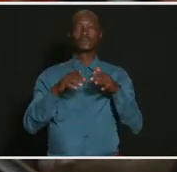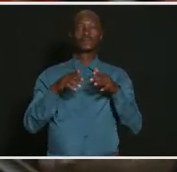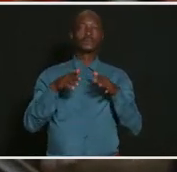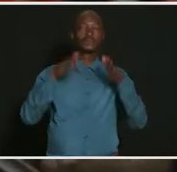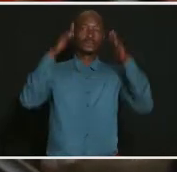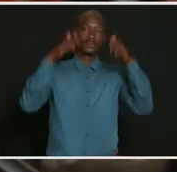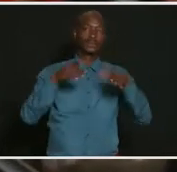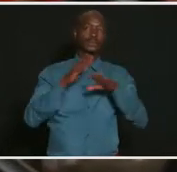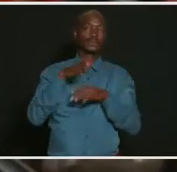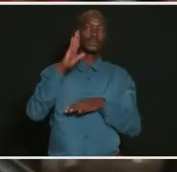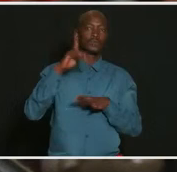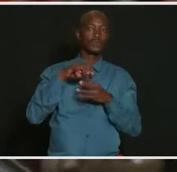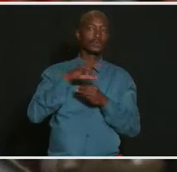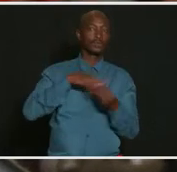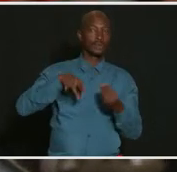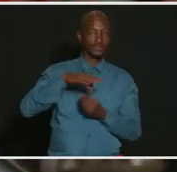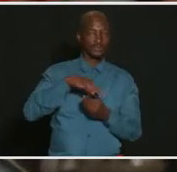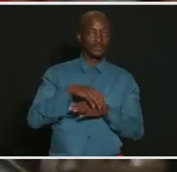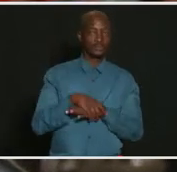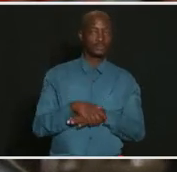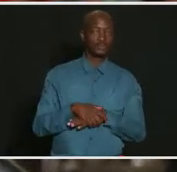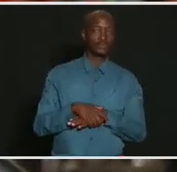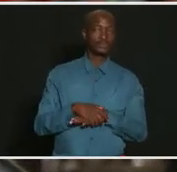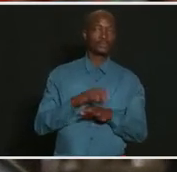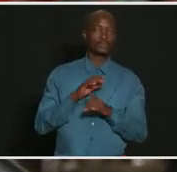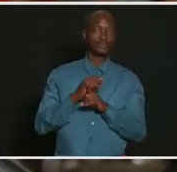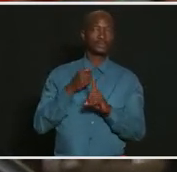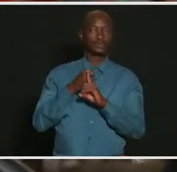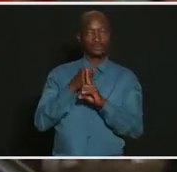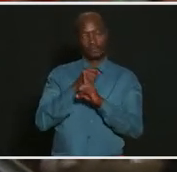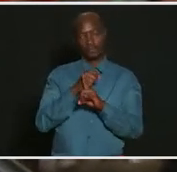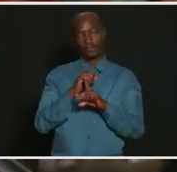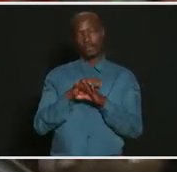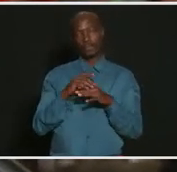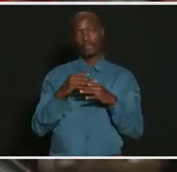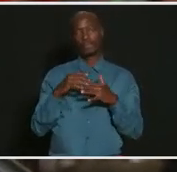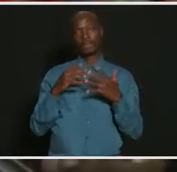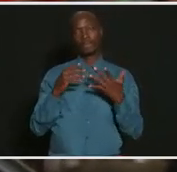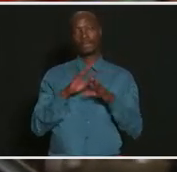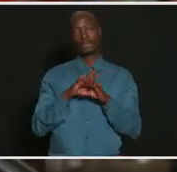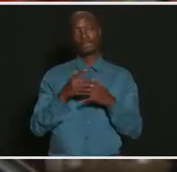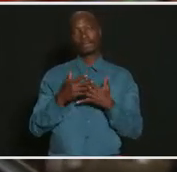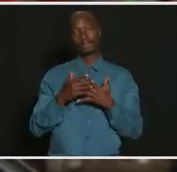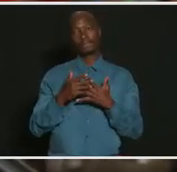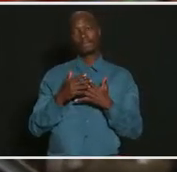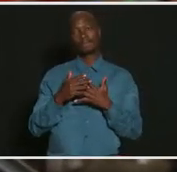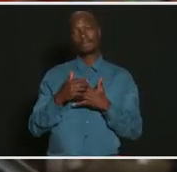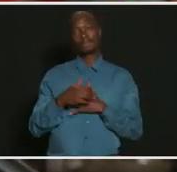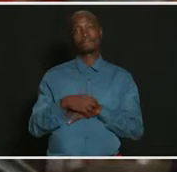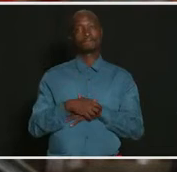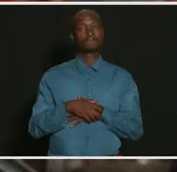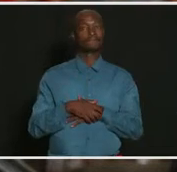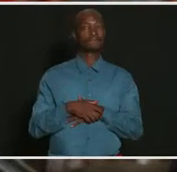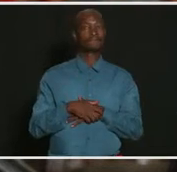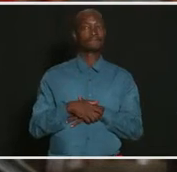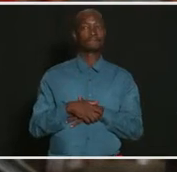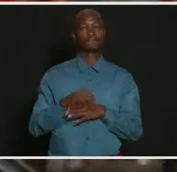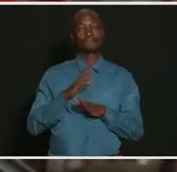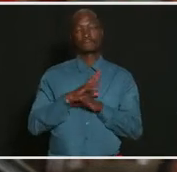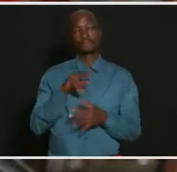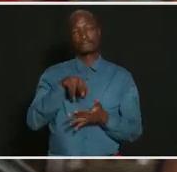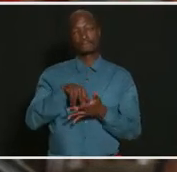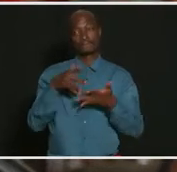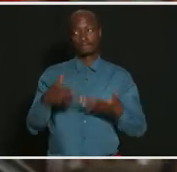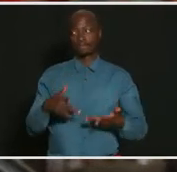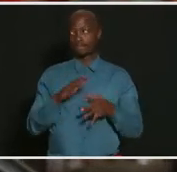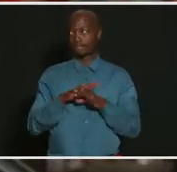God my family active African Christians United movement and the thought Council I am standing